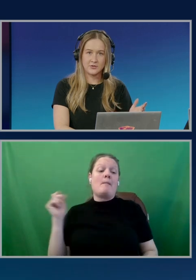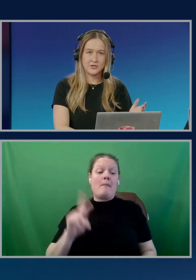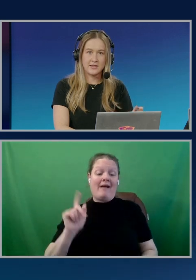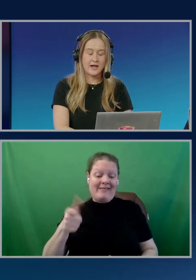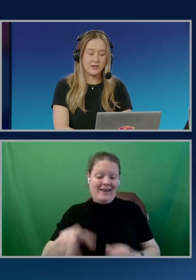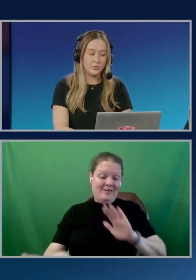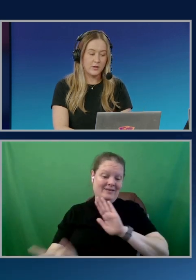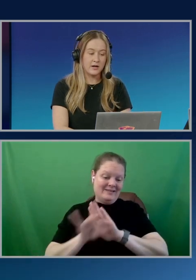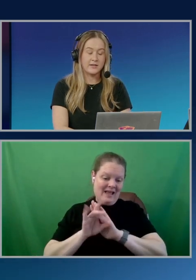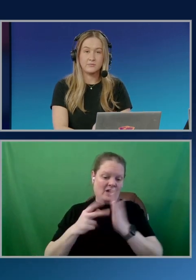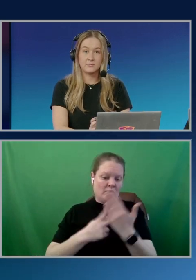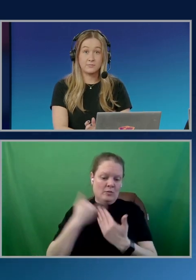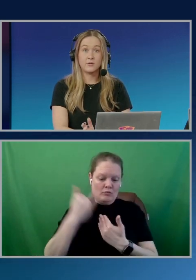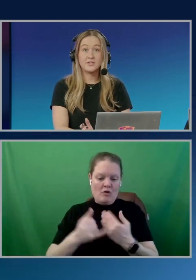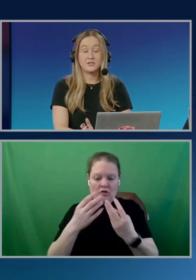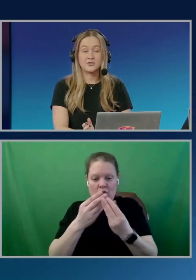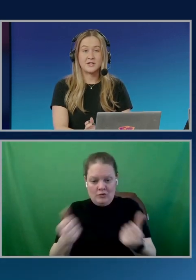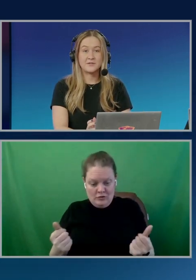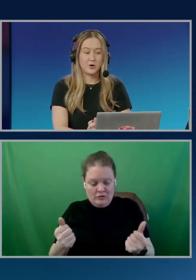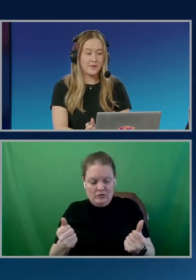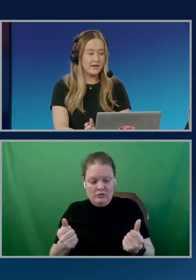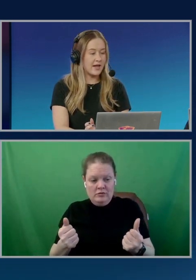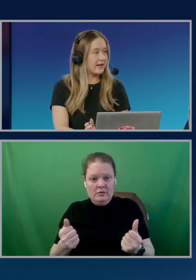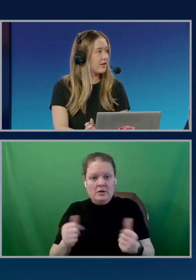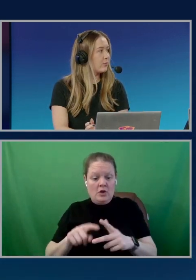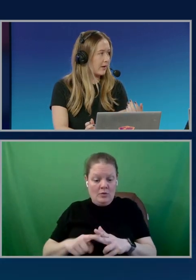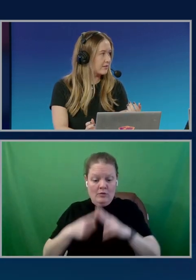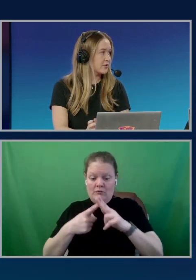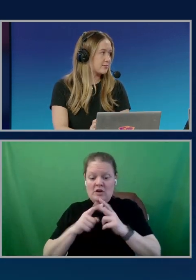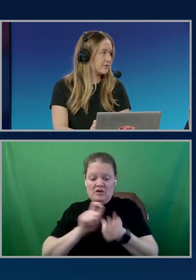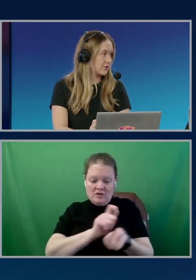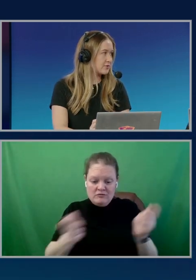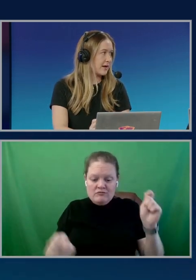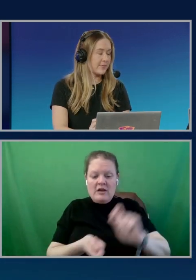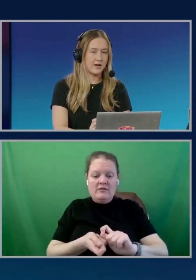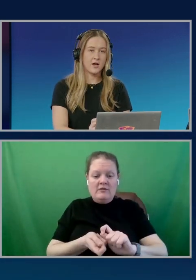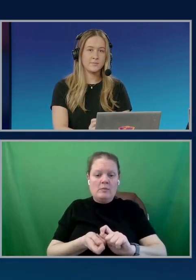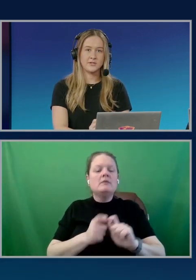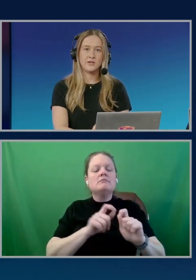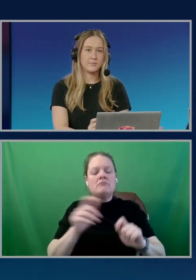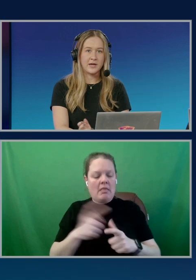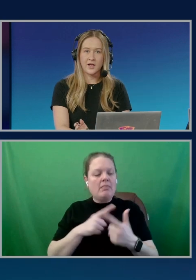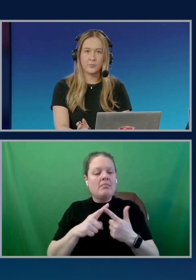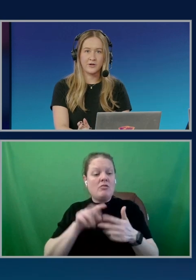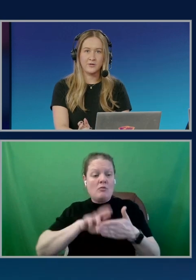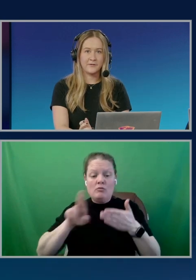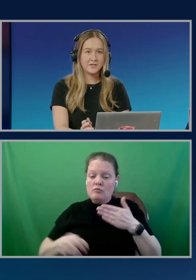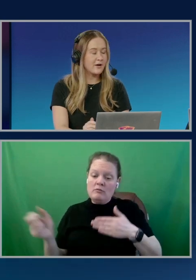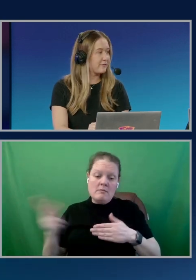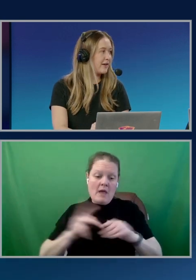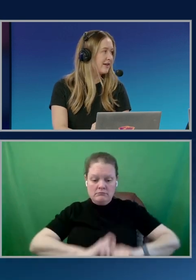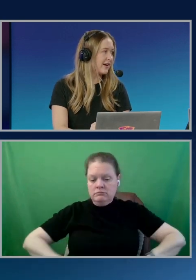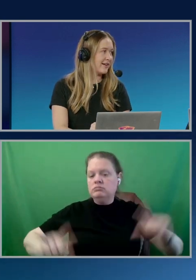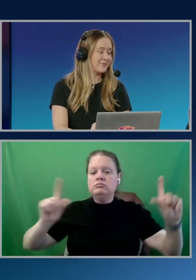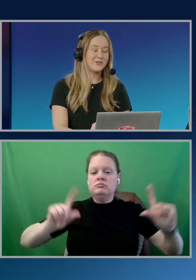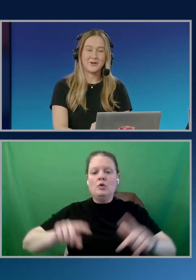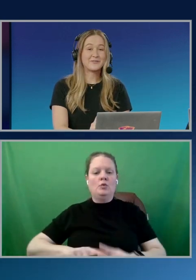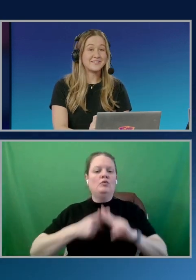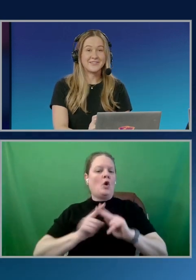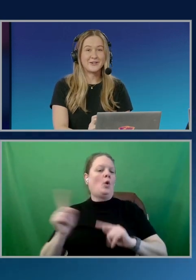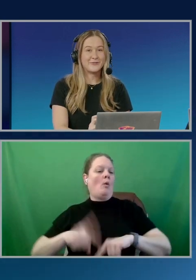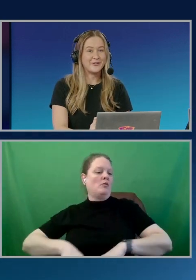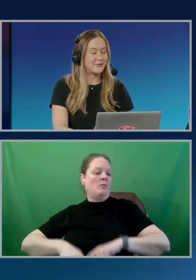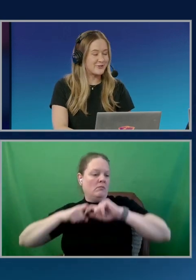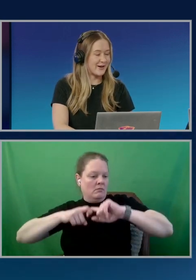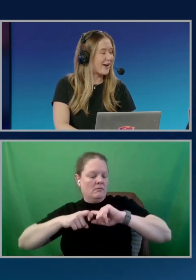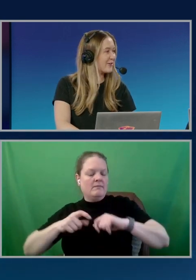or solution that you were originally transforming, and it'll bring those results right back up so you can pick up where you left off. You don't have to